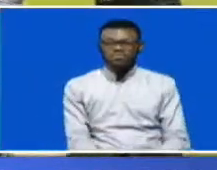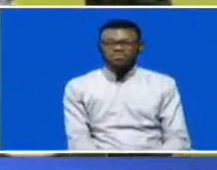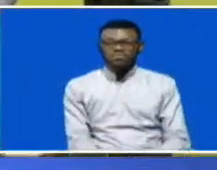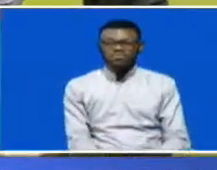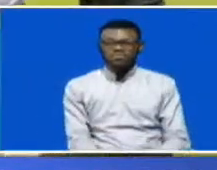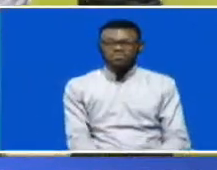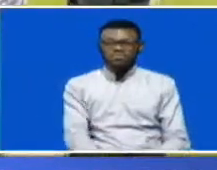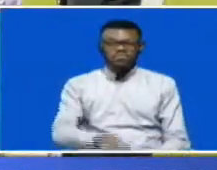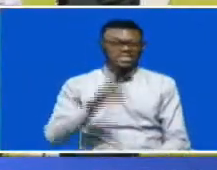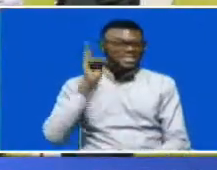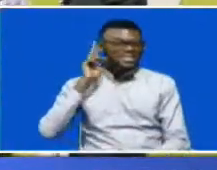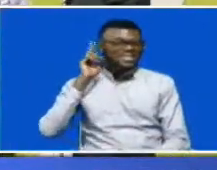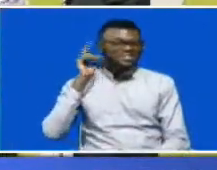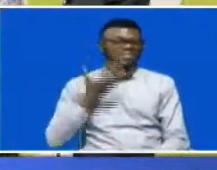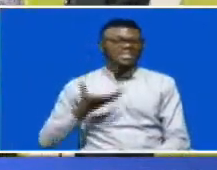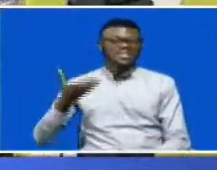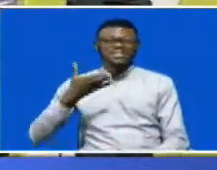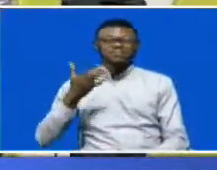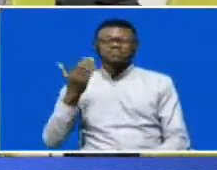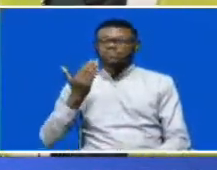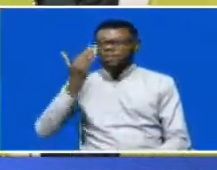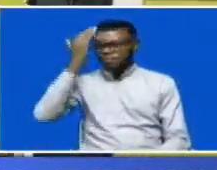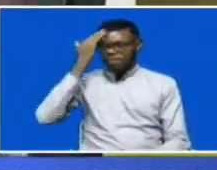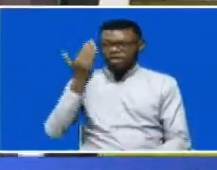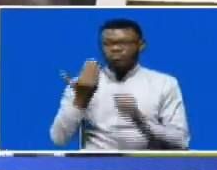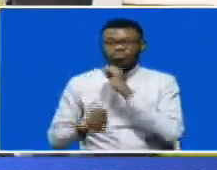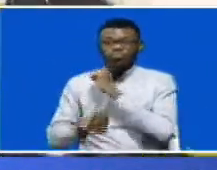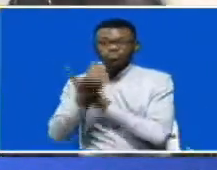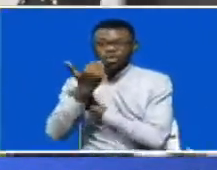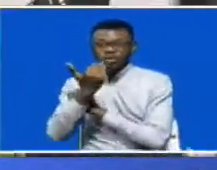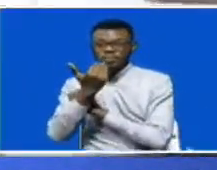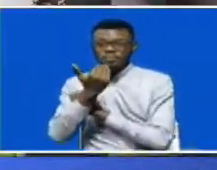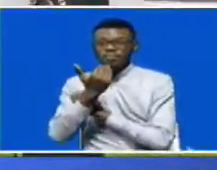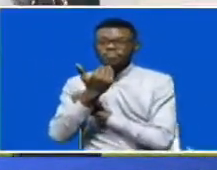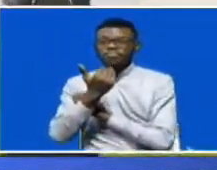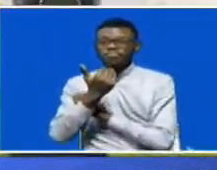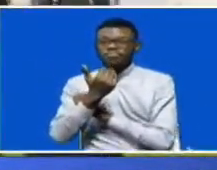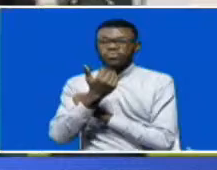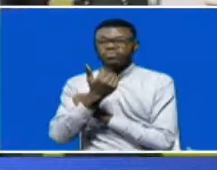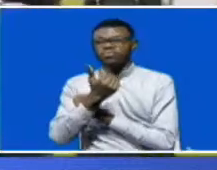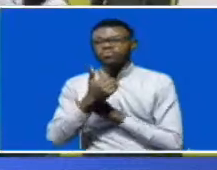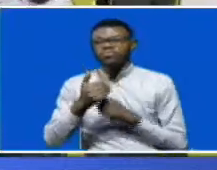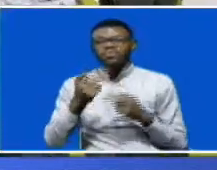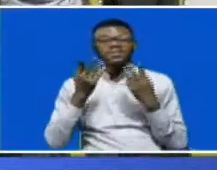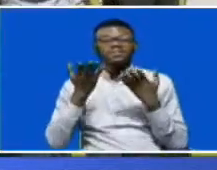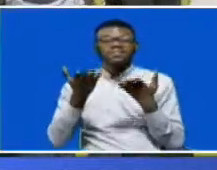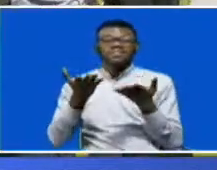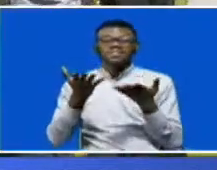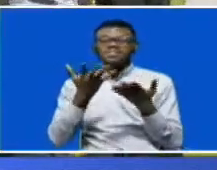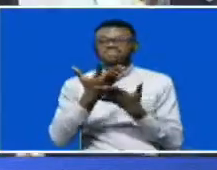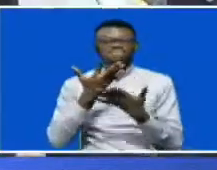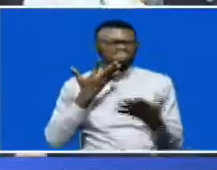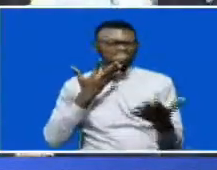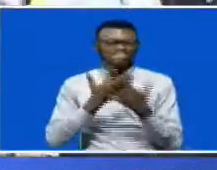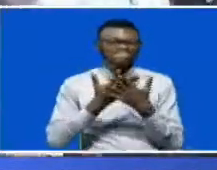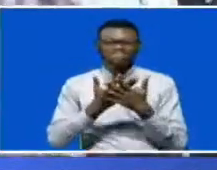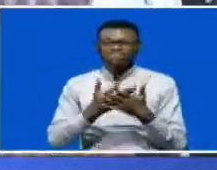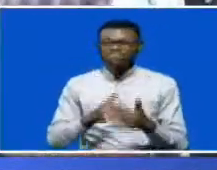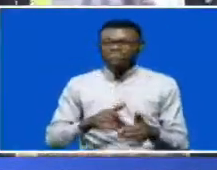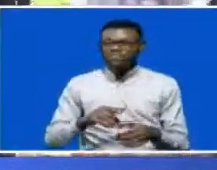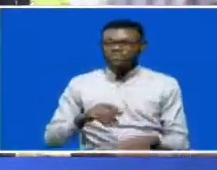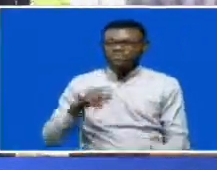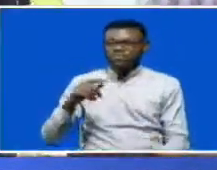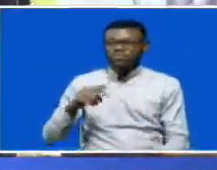Kisii Stadium early Monday morning. From this ensuing scuffle, you'd be forgiven for thinking that a